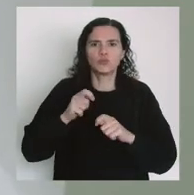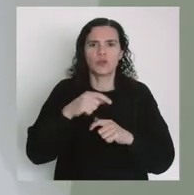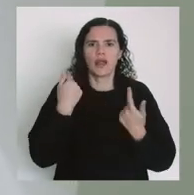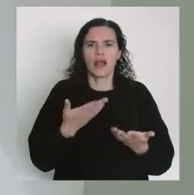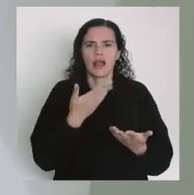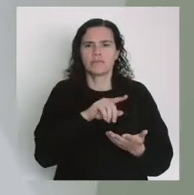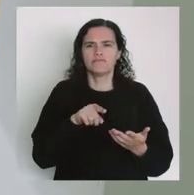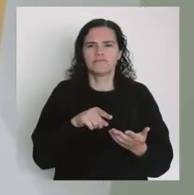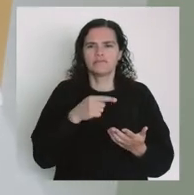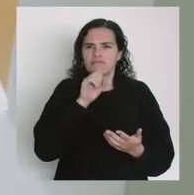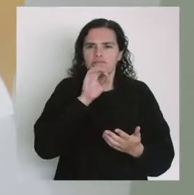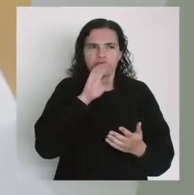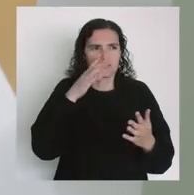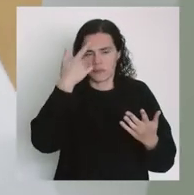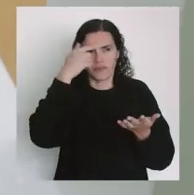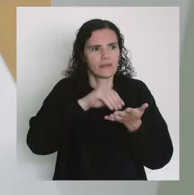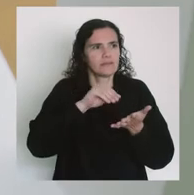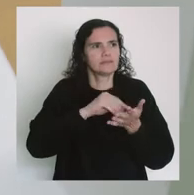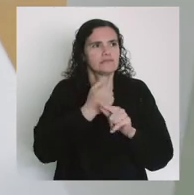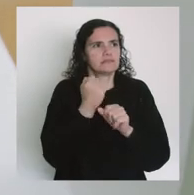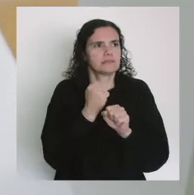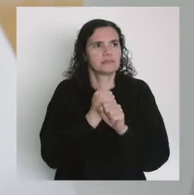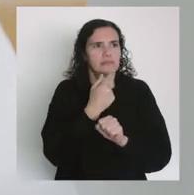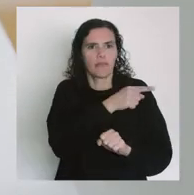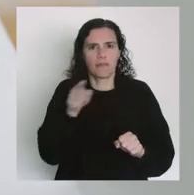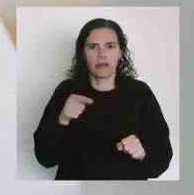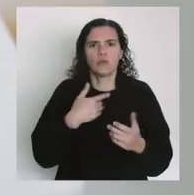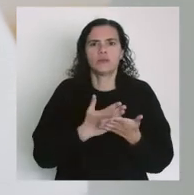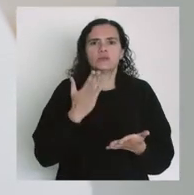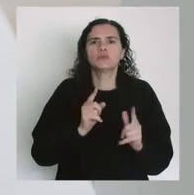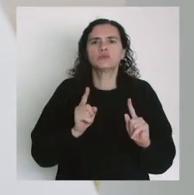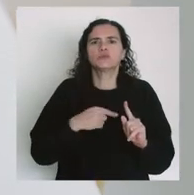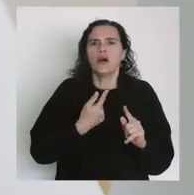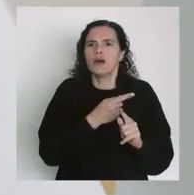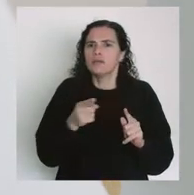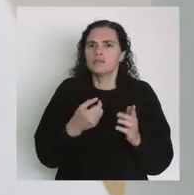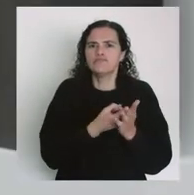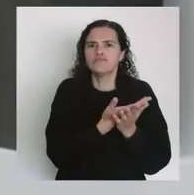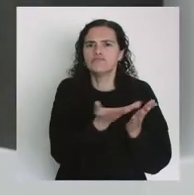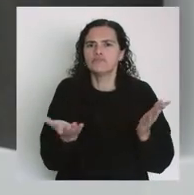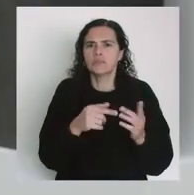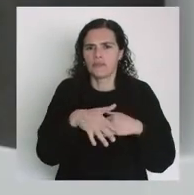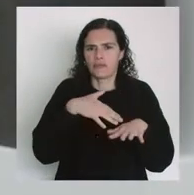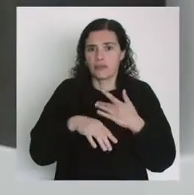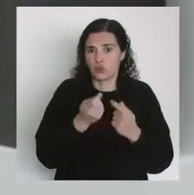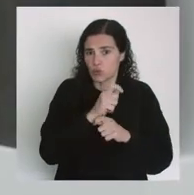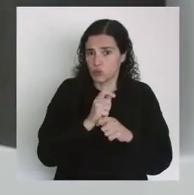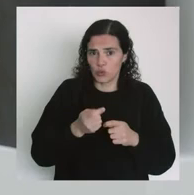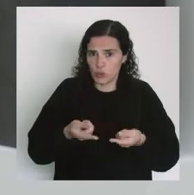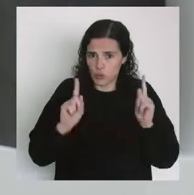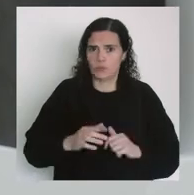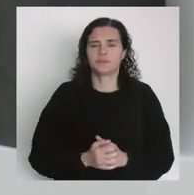this incredible inventory of work that not only cover what they are able to do in